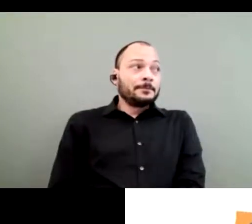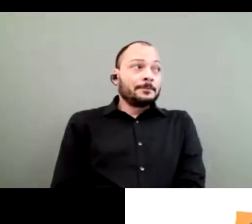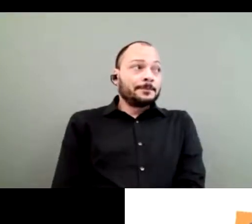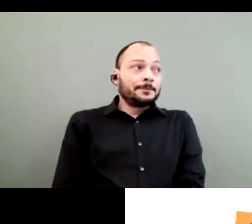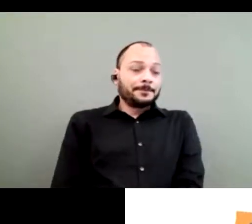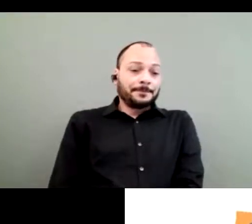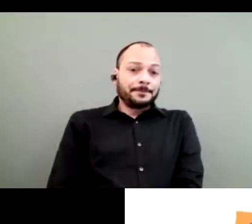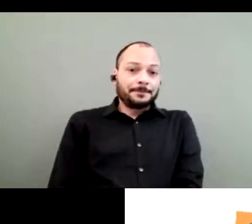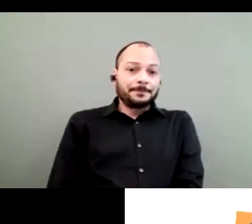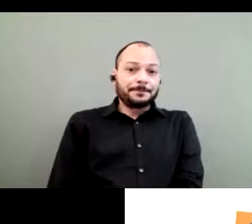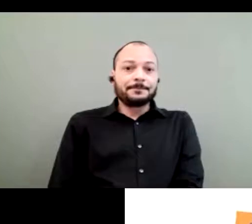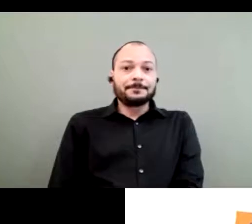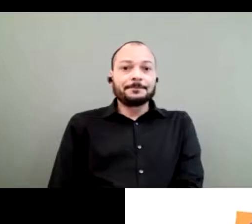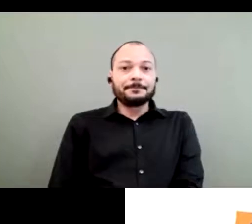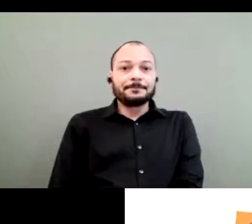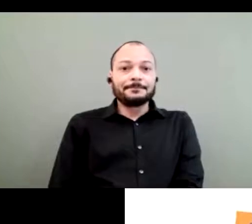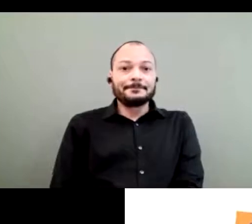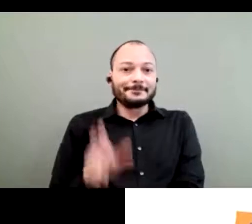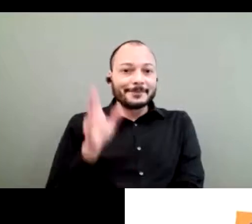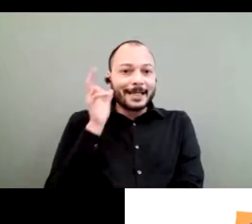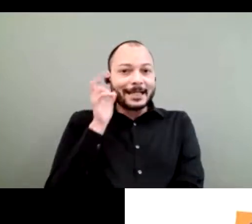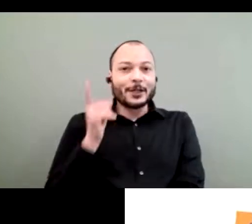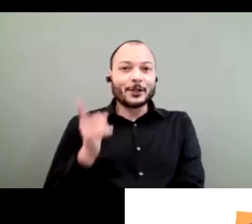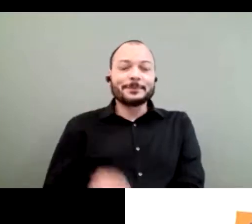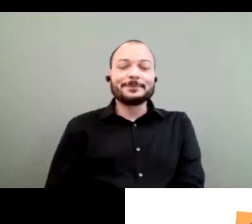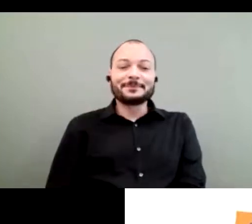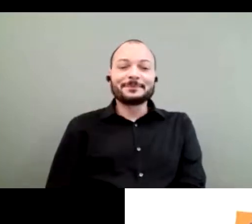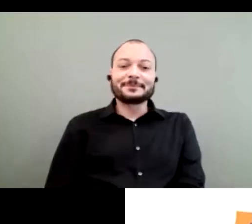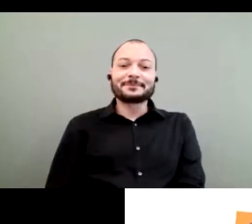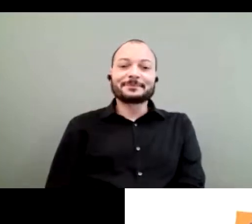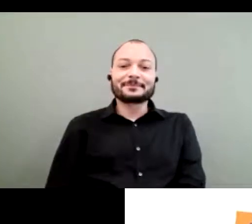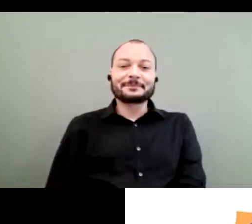I can hear her. If folks can hear me, great.